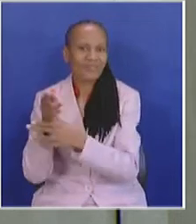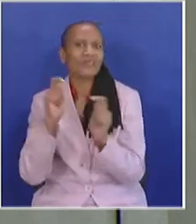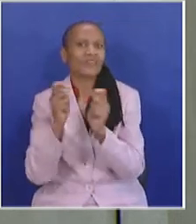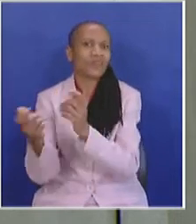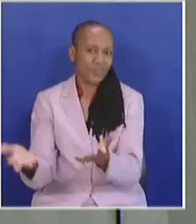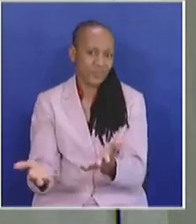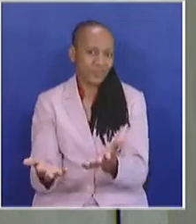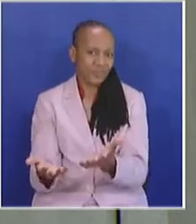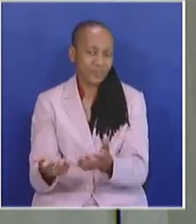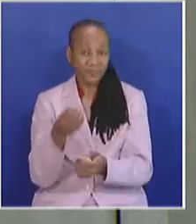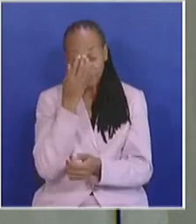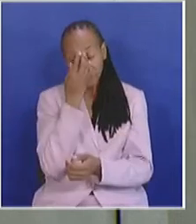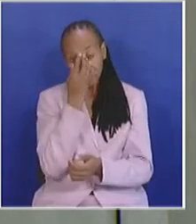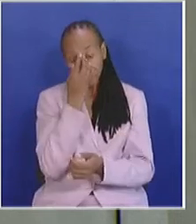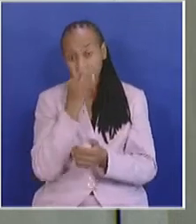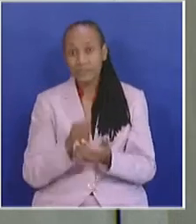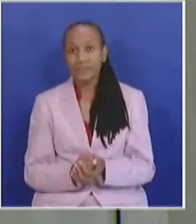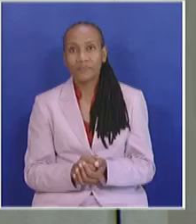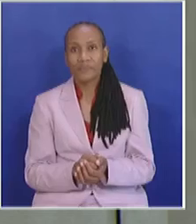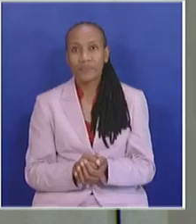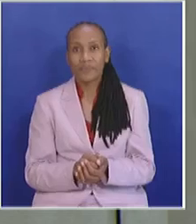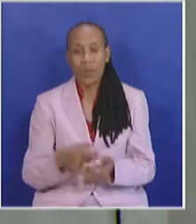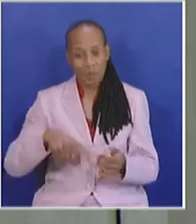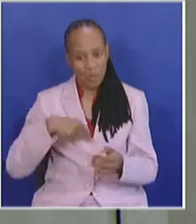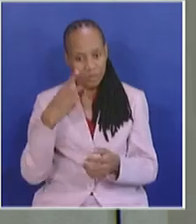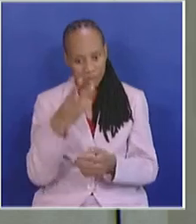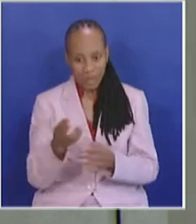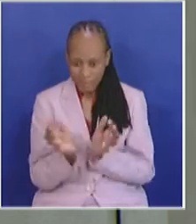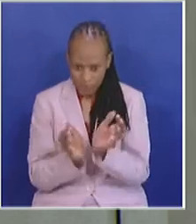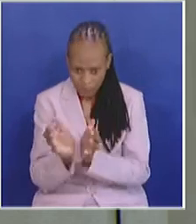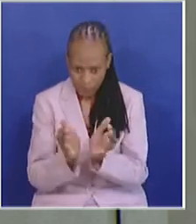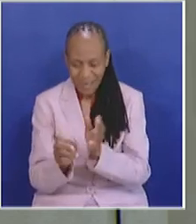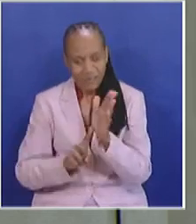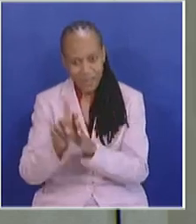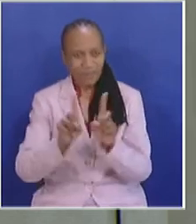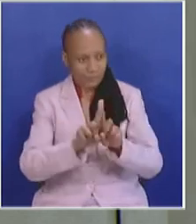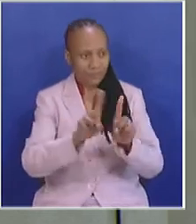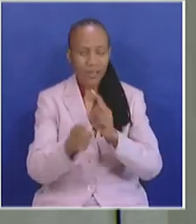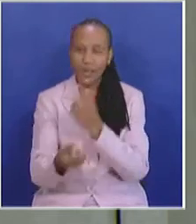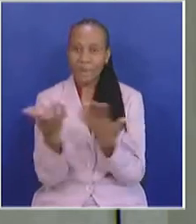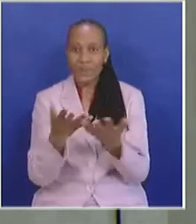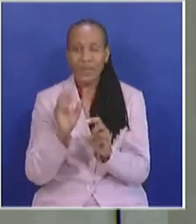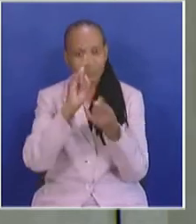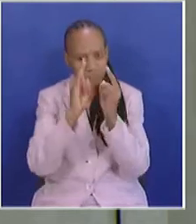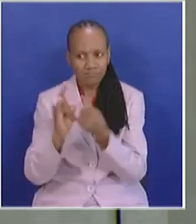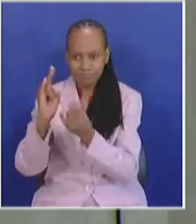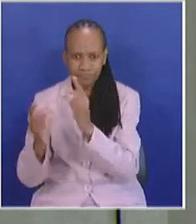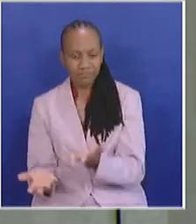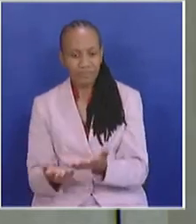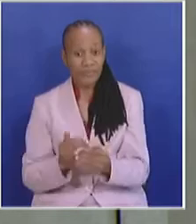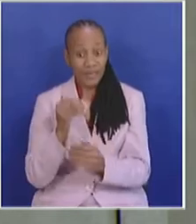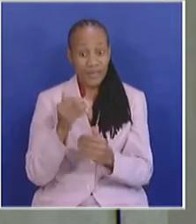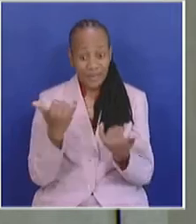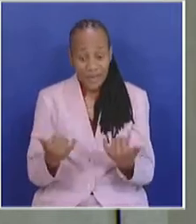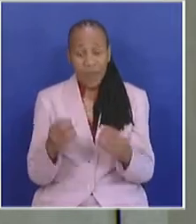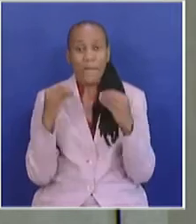available public Wi-Fi hotspots in cities to facilitate access. Whilst we have connected more buses with electricity,